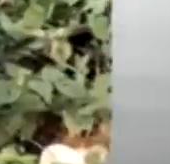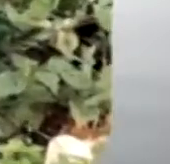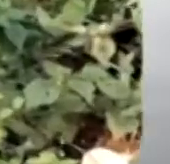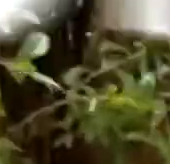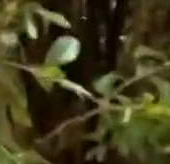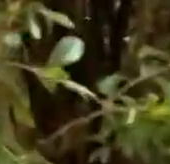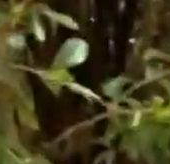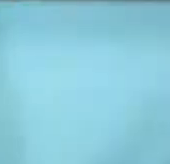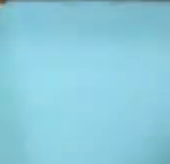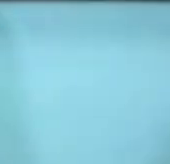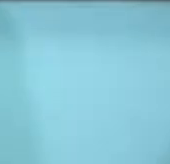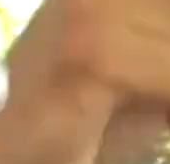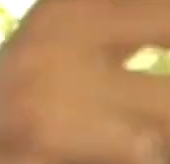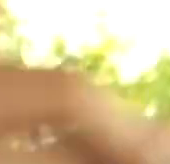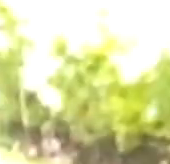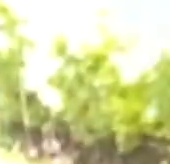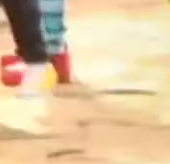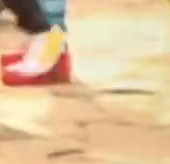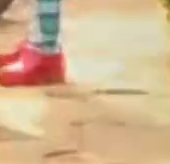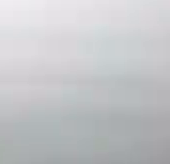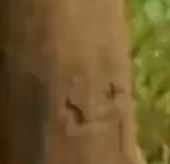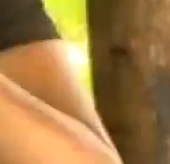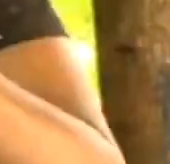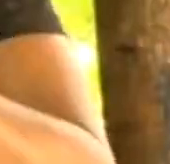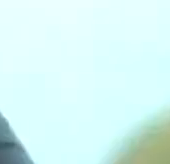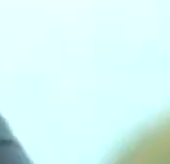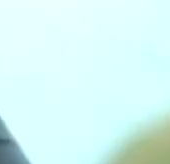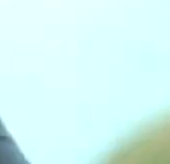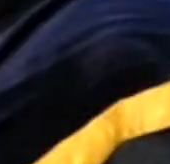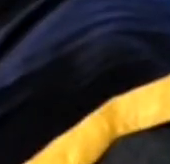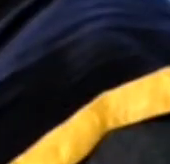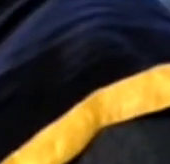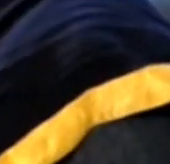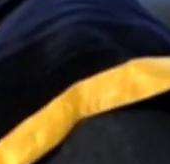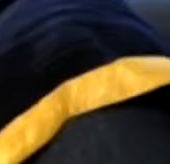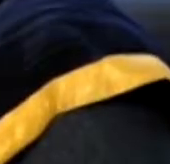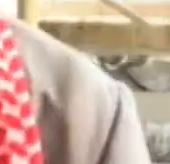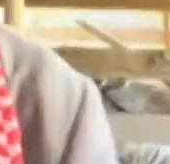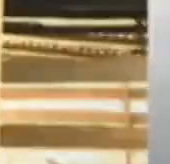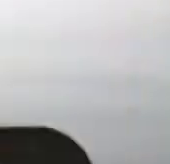It's a cocktail of emotions, the puns that cracks up the family.